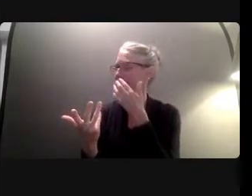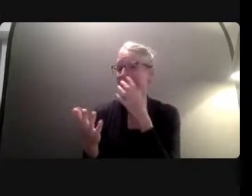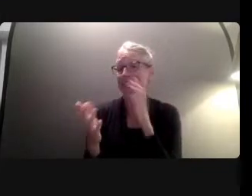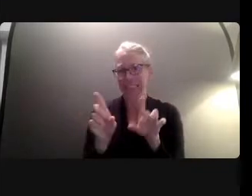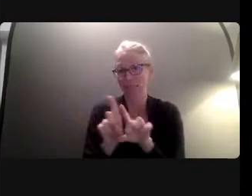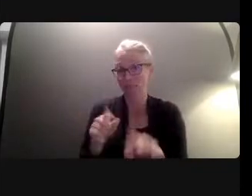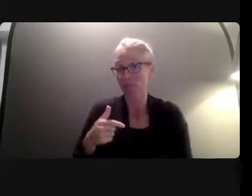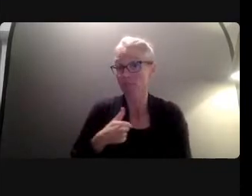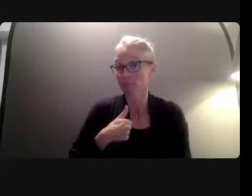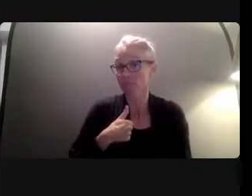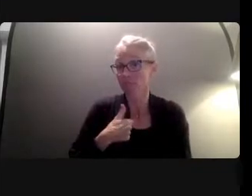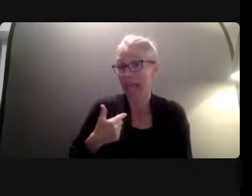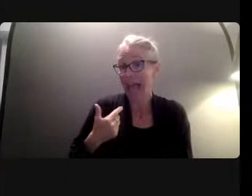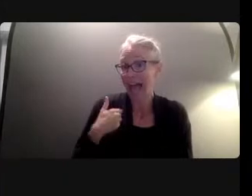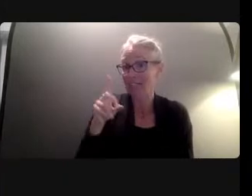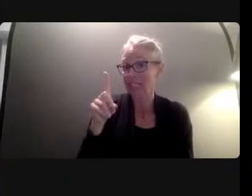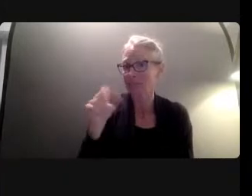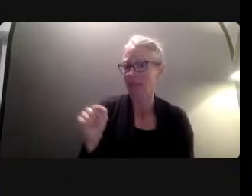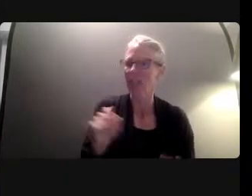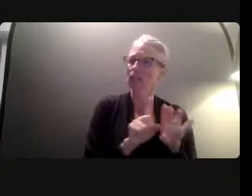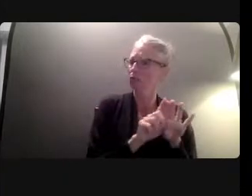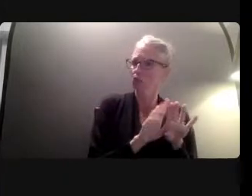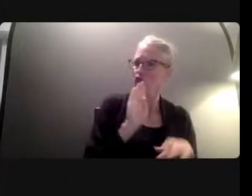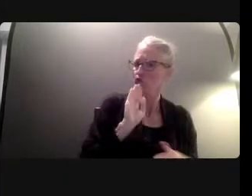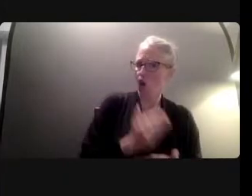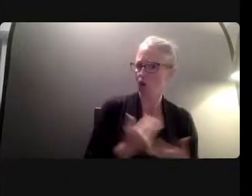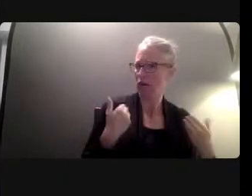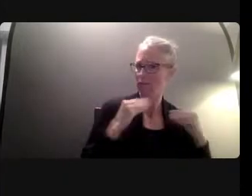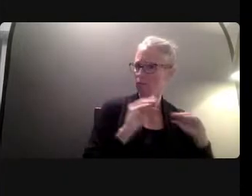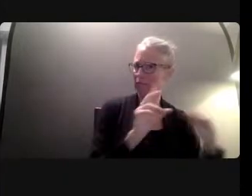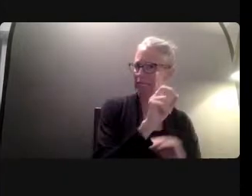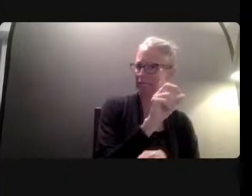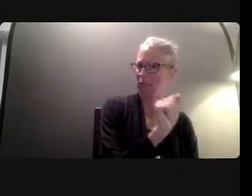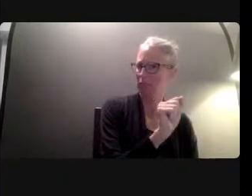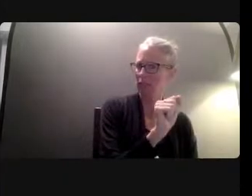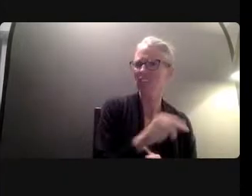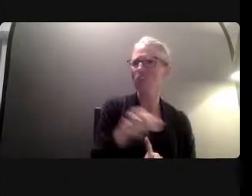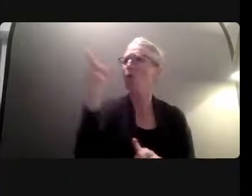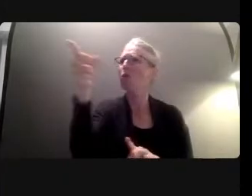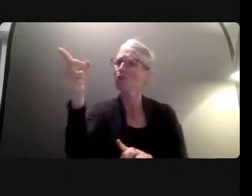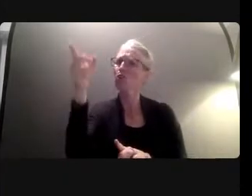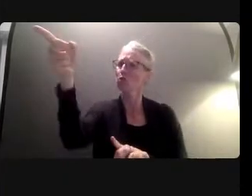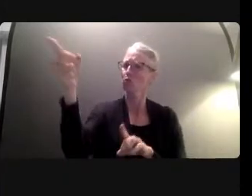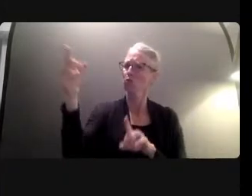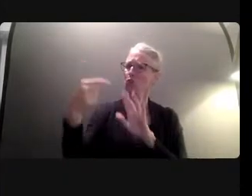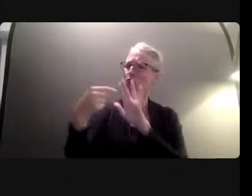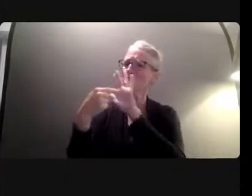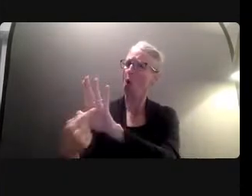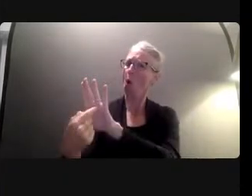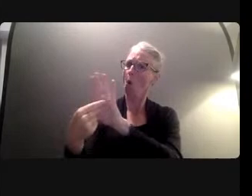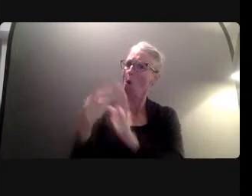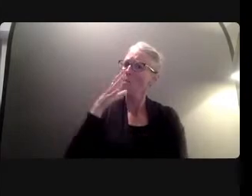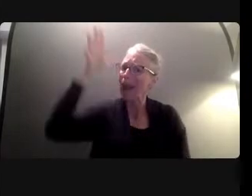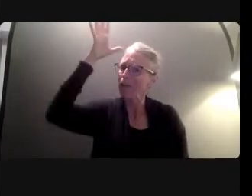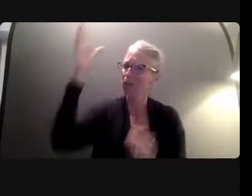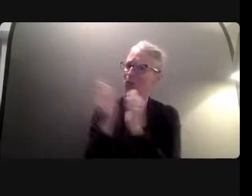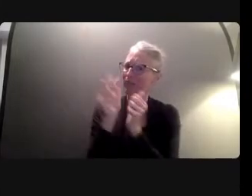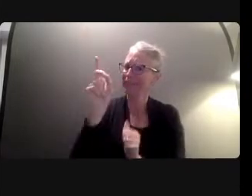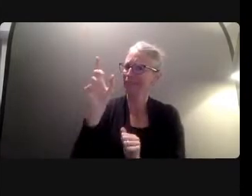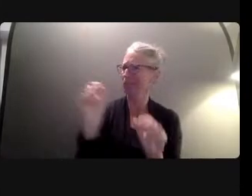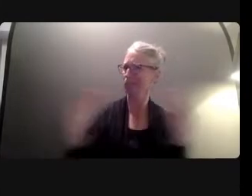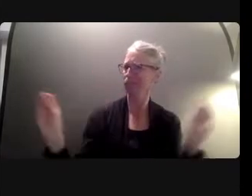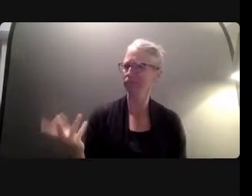parent with a disability. My child does not have a disability. So why isn't that being represented? But I can't say specifically